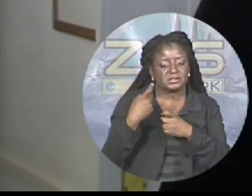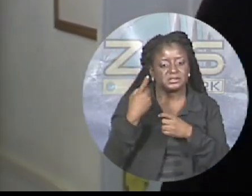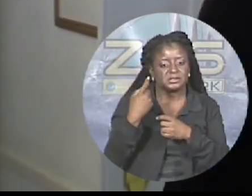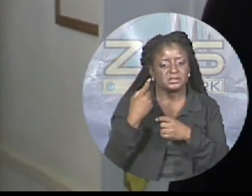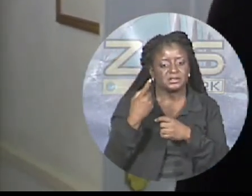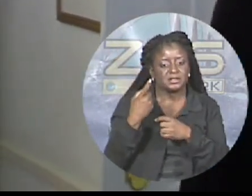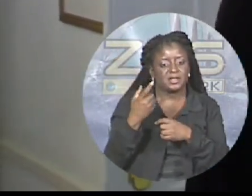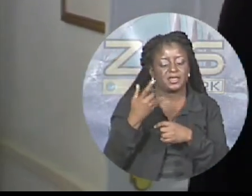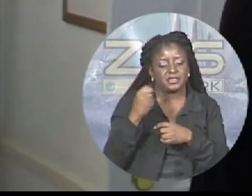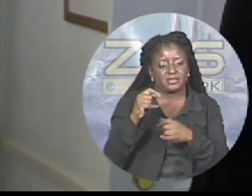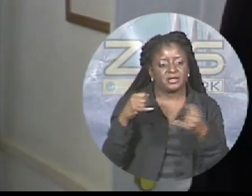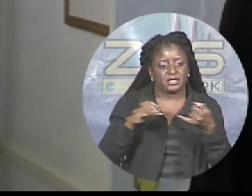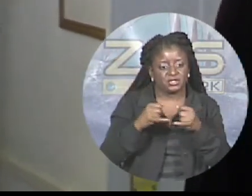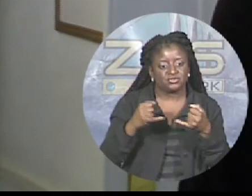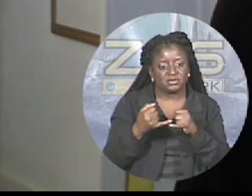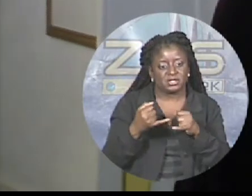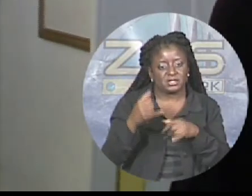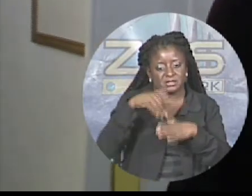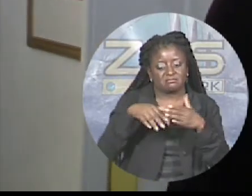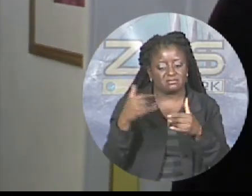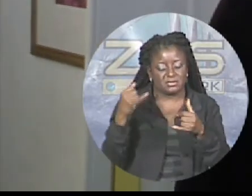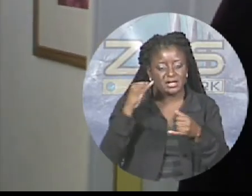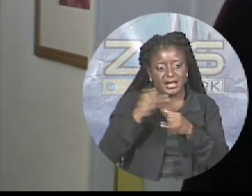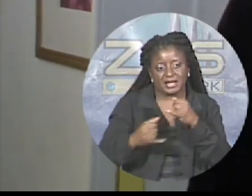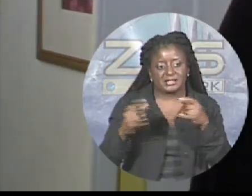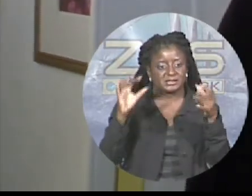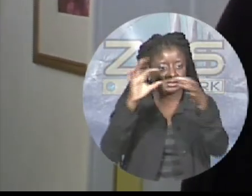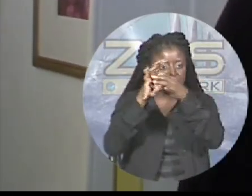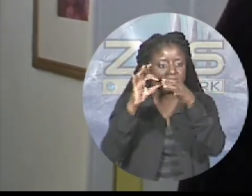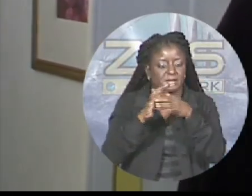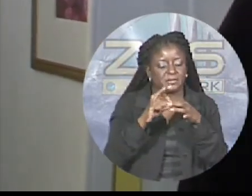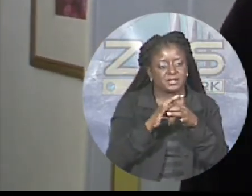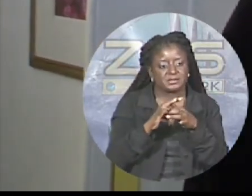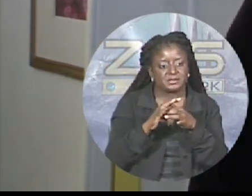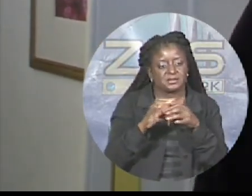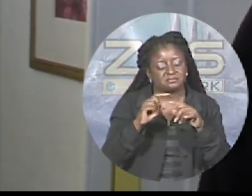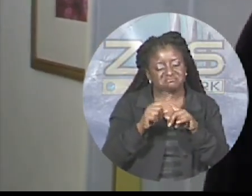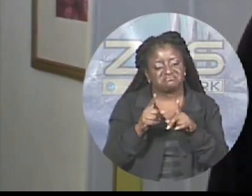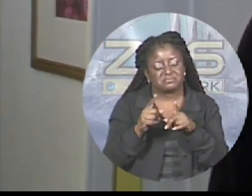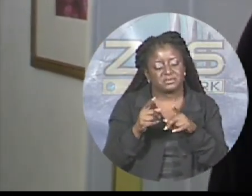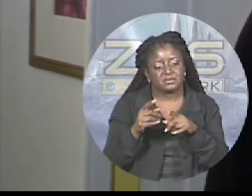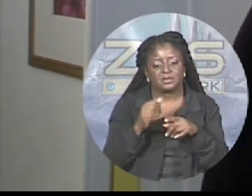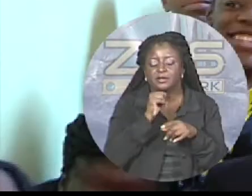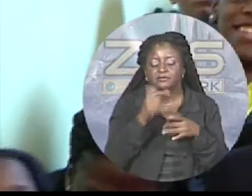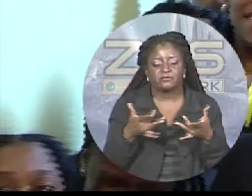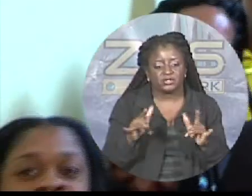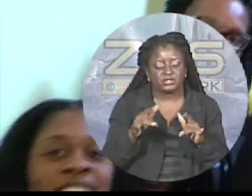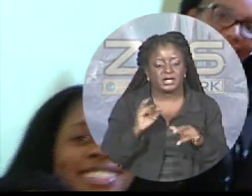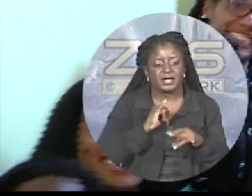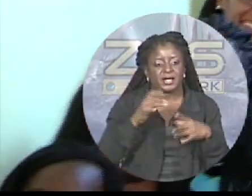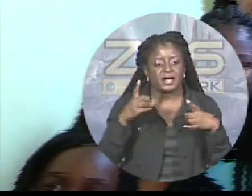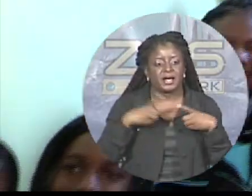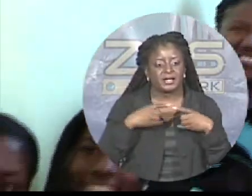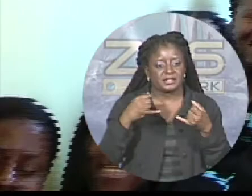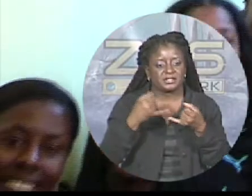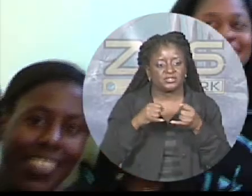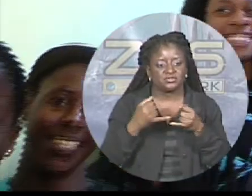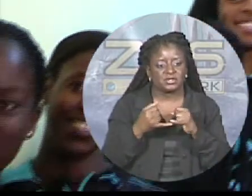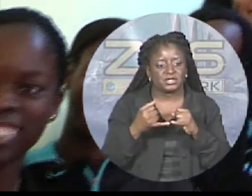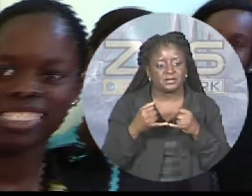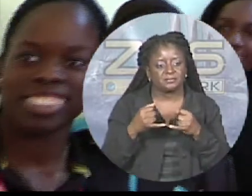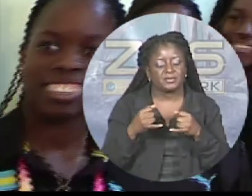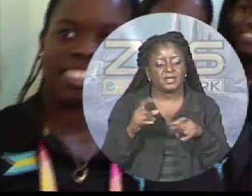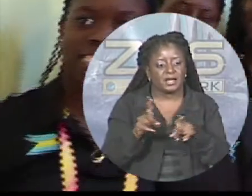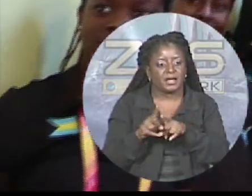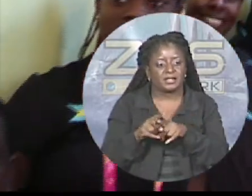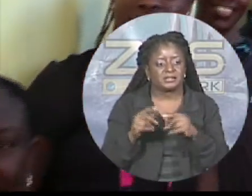injury. But unfortunately, you know, I had an injury late in the season. As the Bahamas athletes rep on